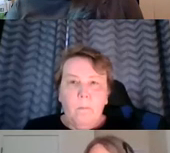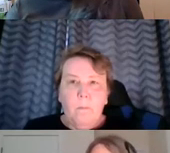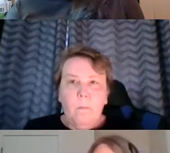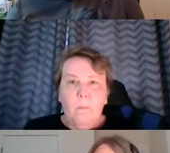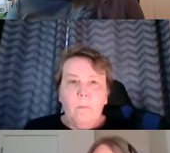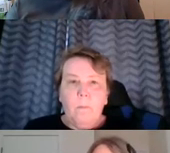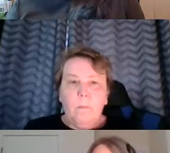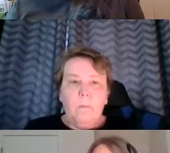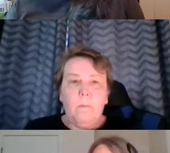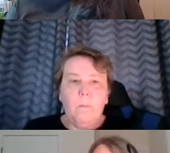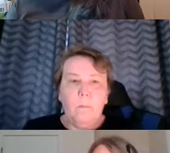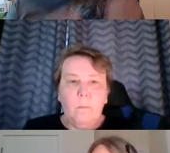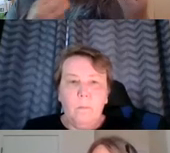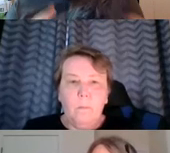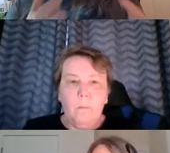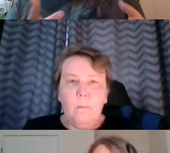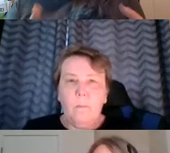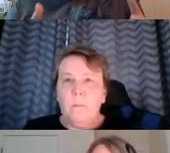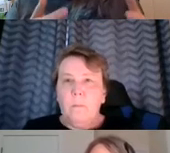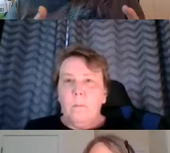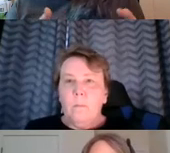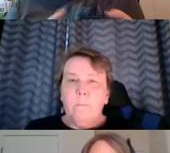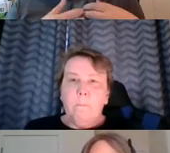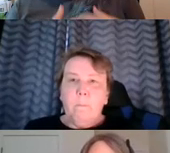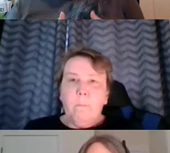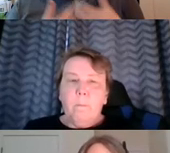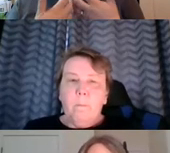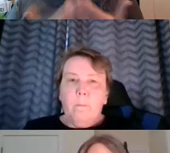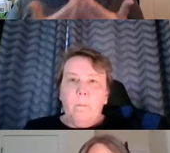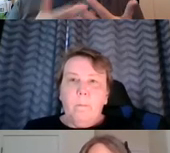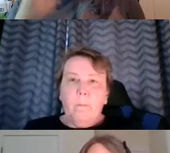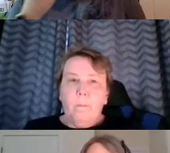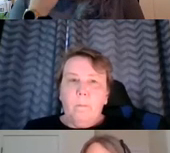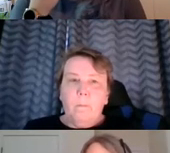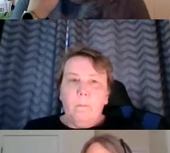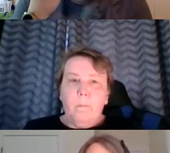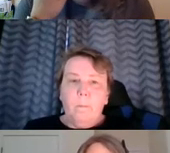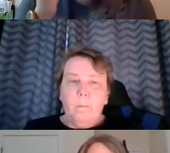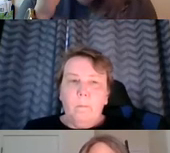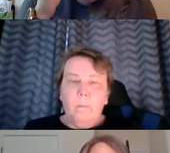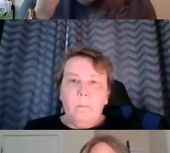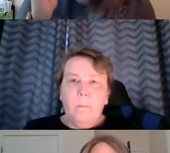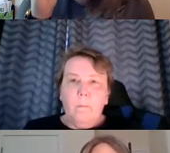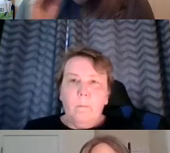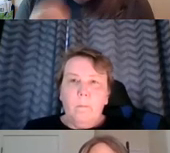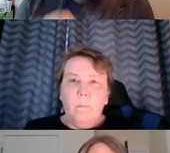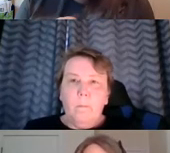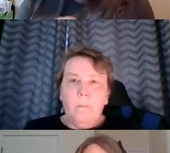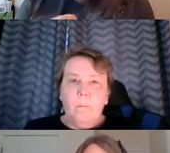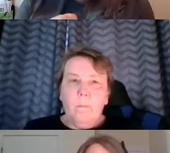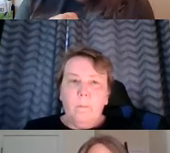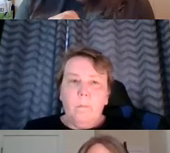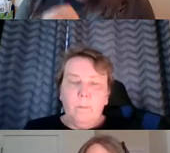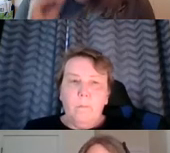put on there. They're not accessible at first, and so you have to do so much more work to make them accessible, but we need to